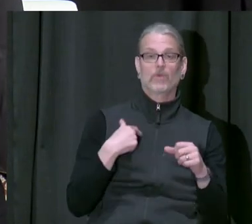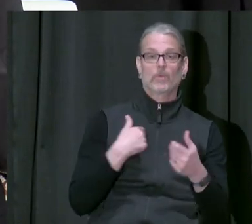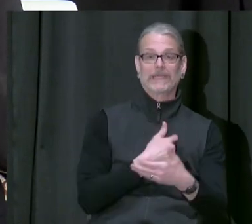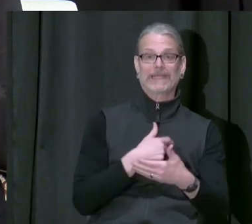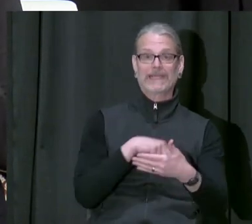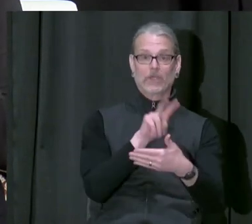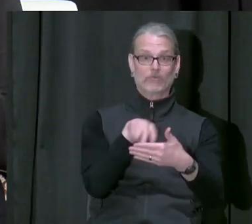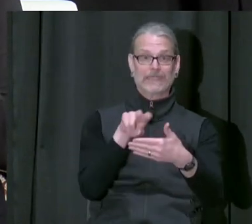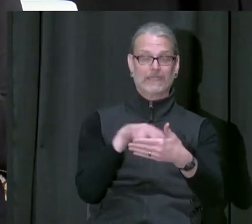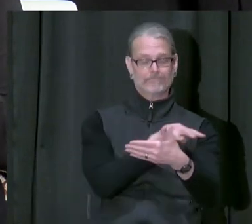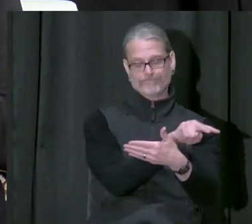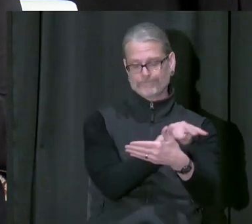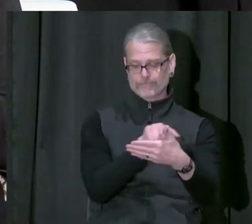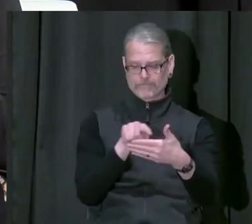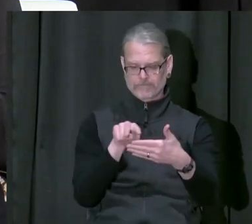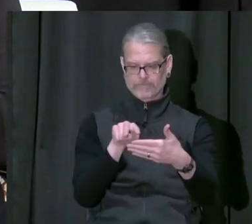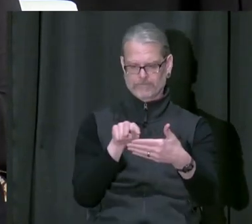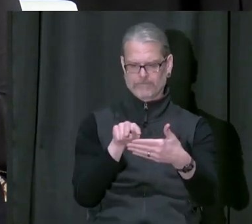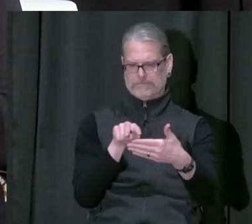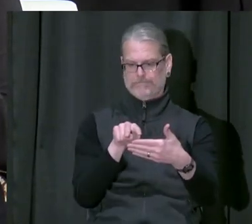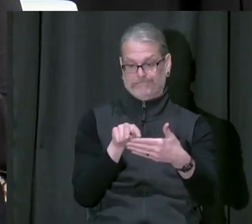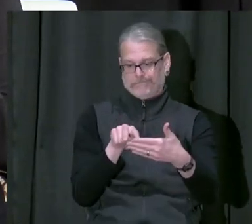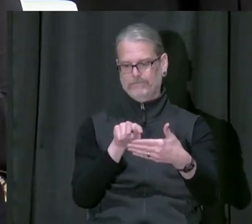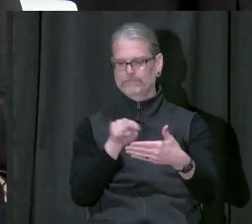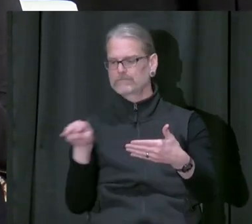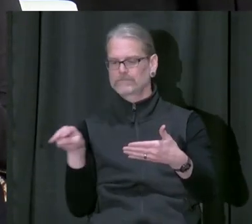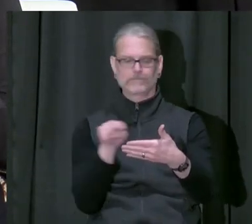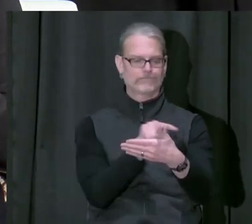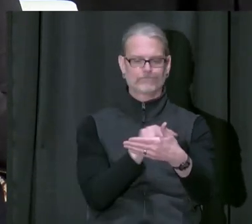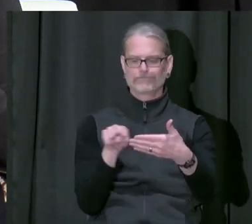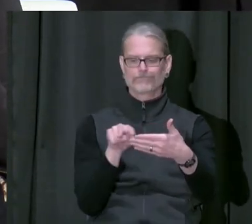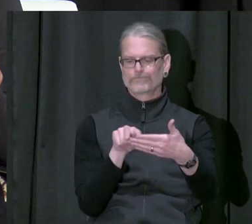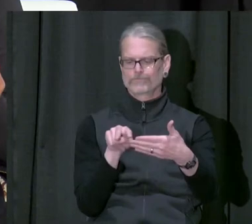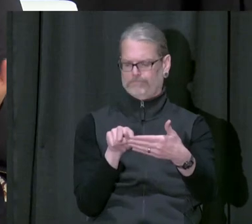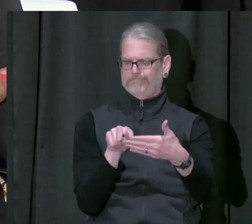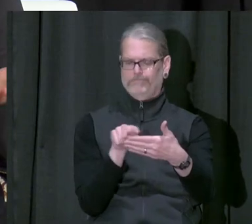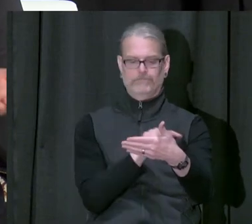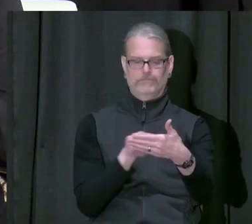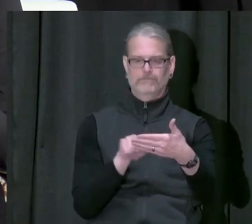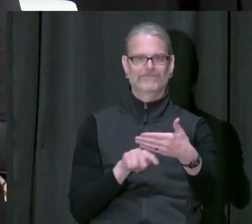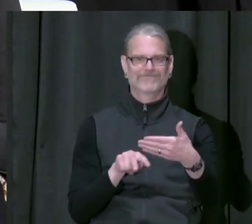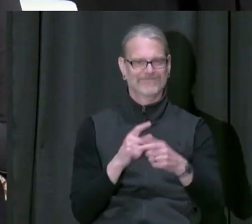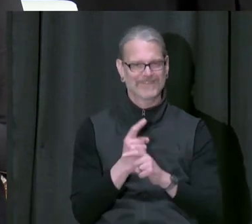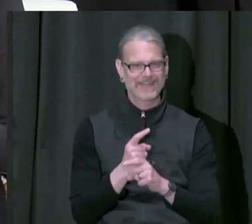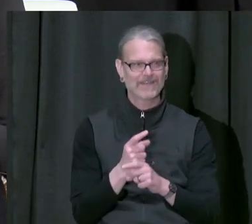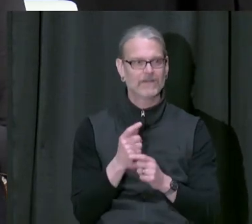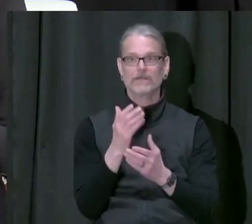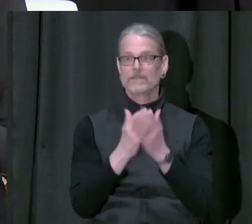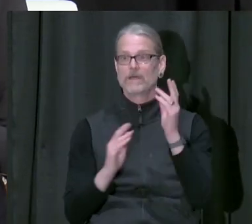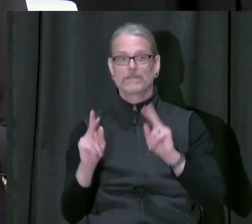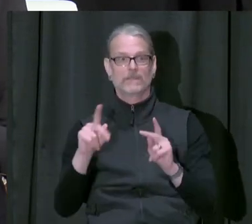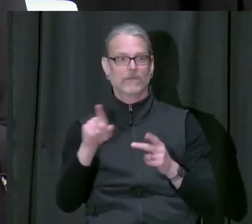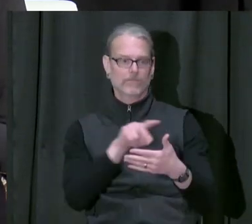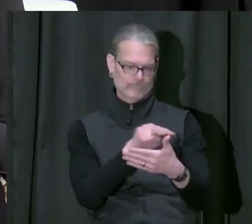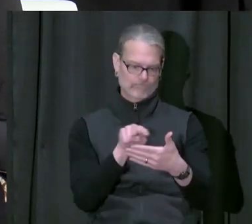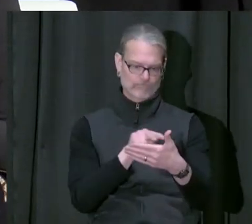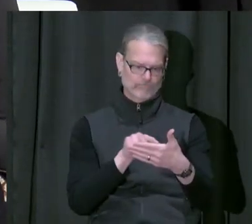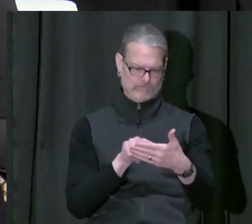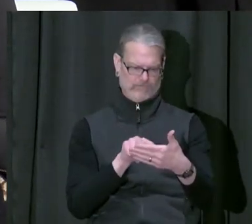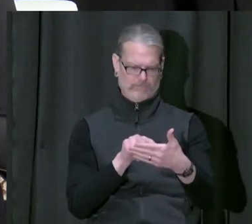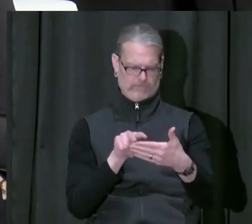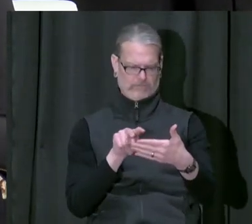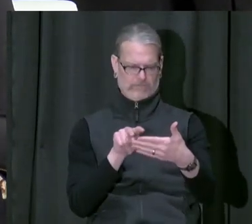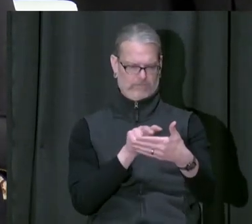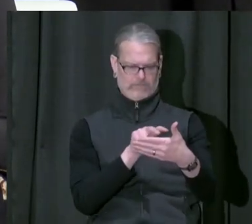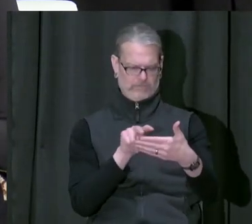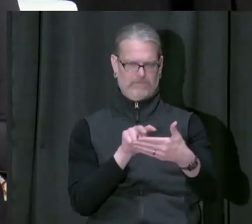really hard to make sense of that. And for many users, this is exacerbated. Like, they're coming across multiple words as they're reading, particularly if